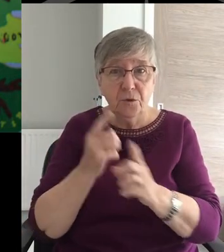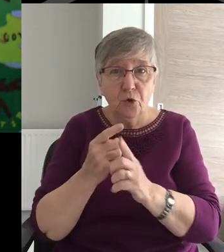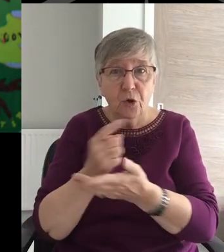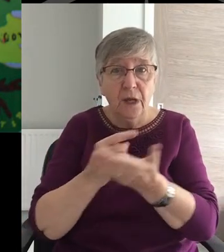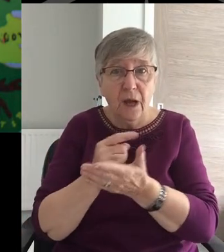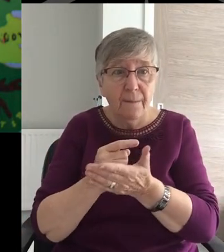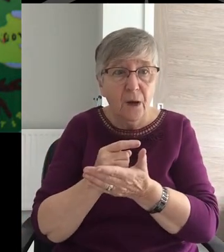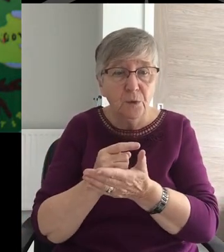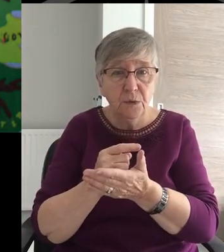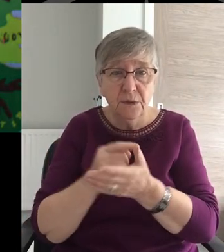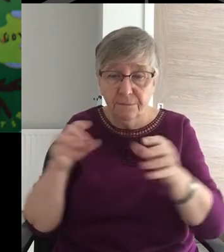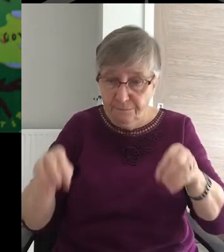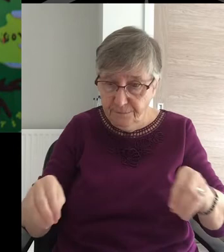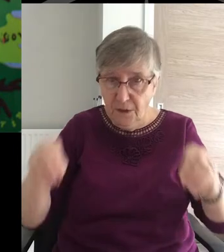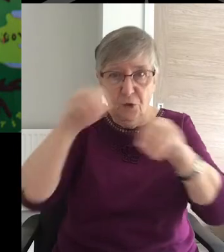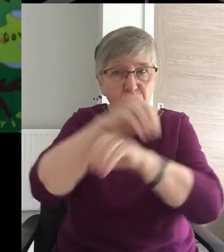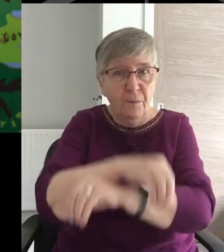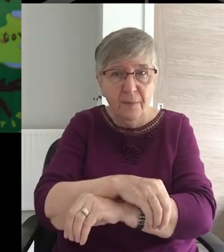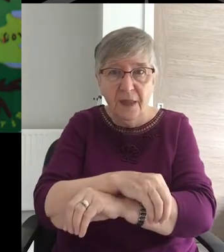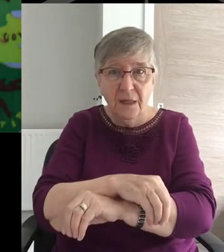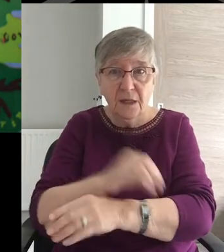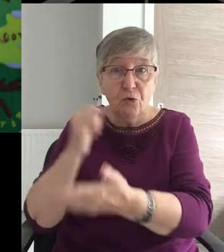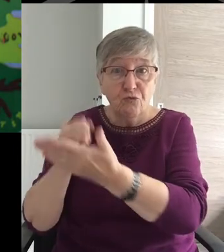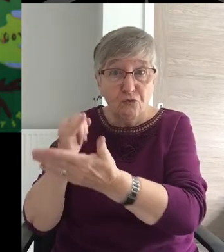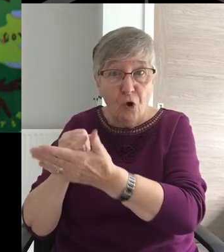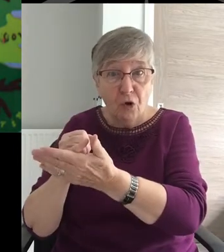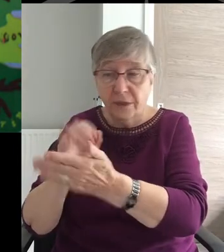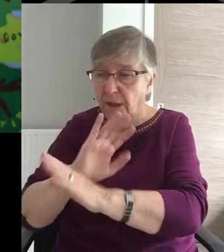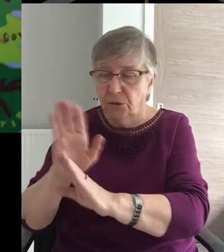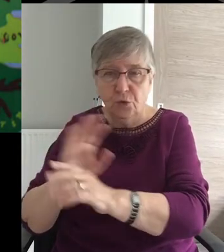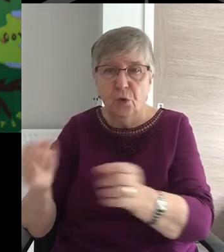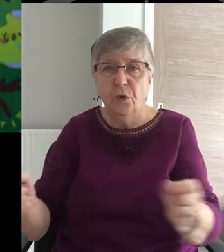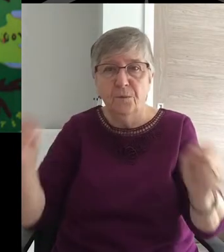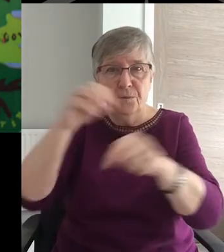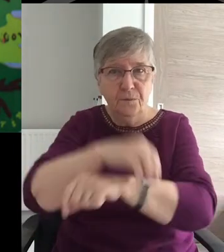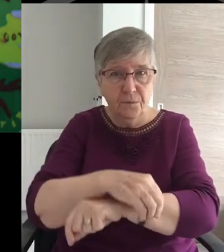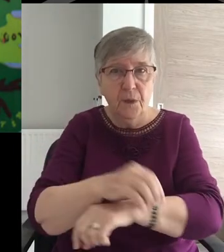about replacing the kind of wrong things with things that are good.